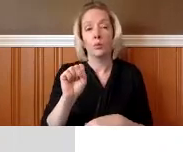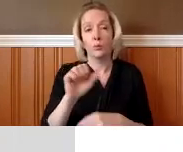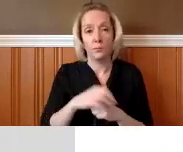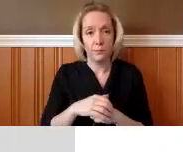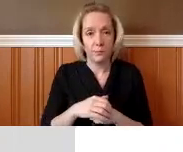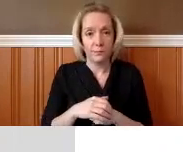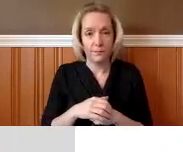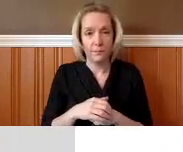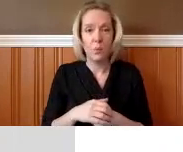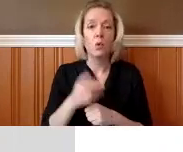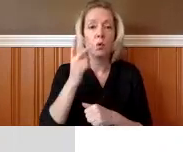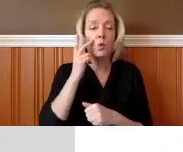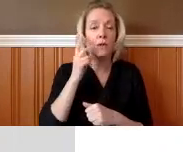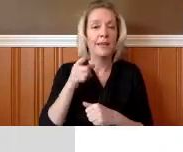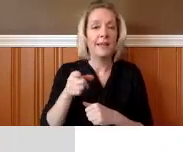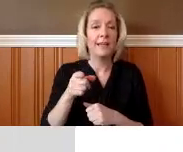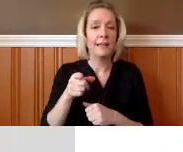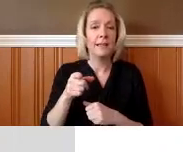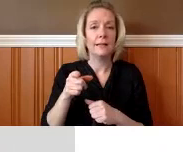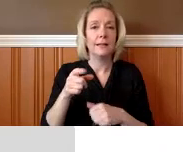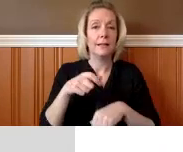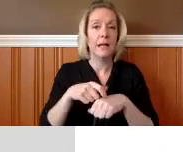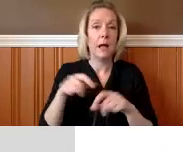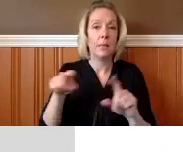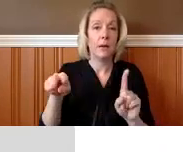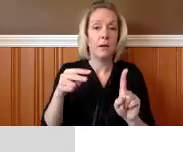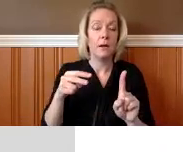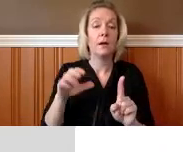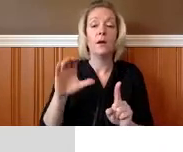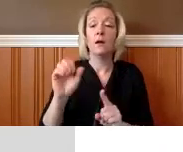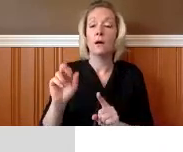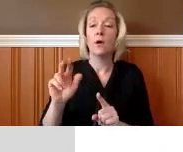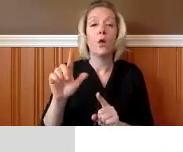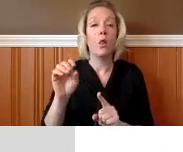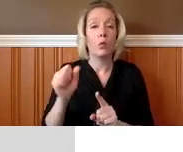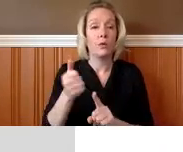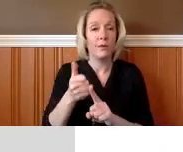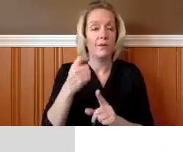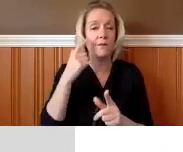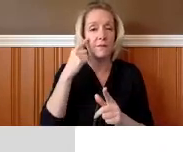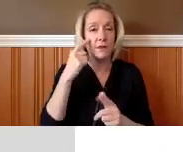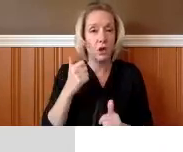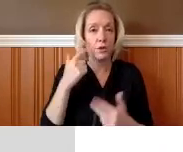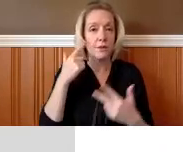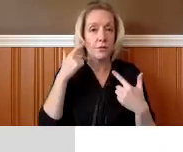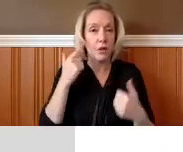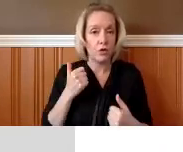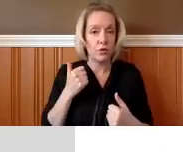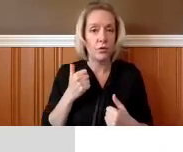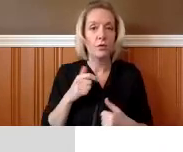we're going to see his latency. Jen does a great job. He has a vision and hearing loss, and so she is showing him her